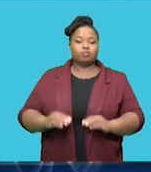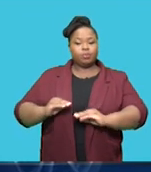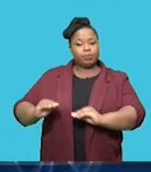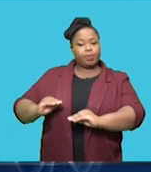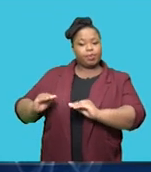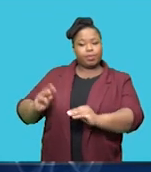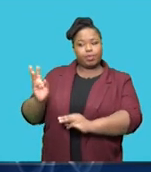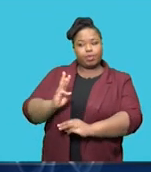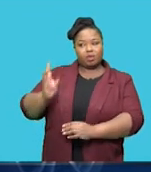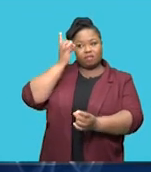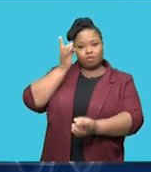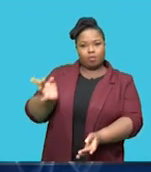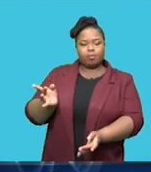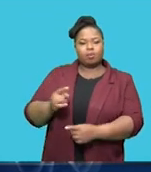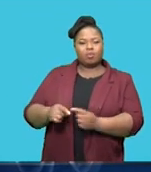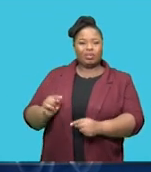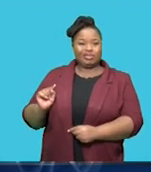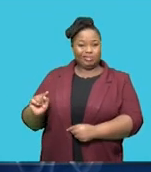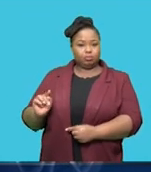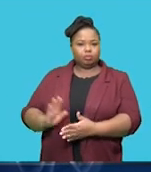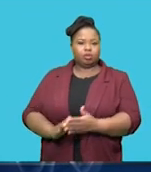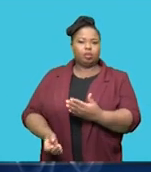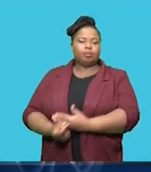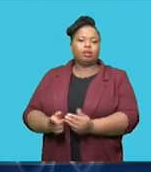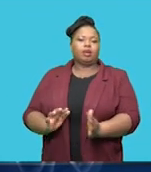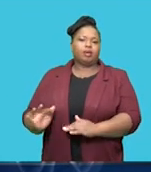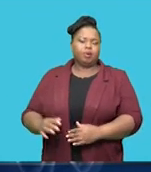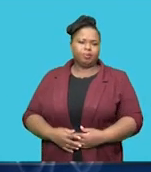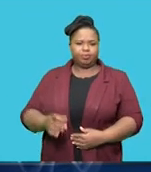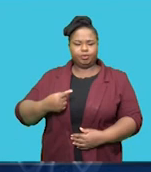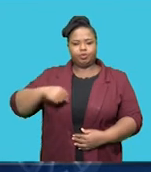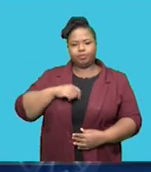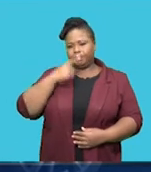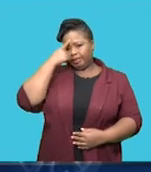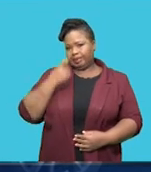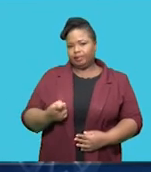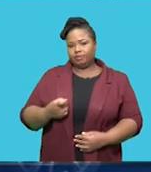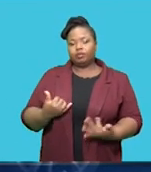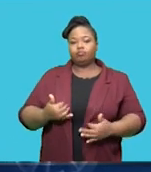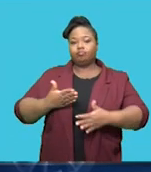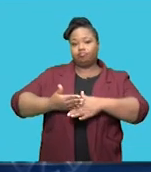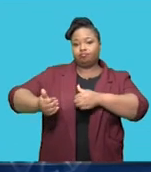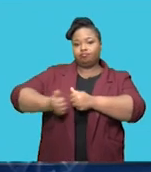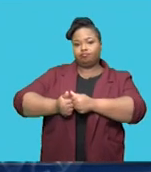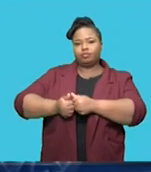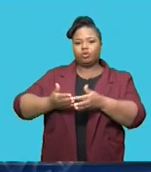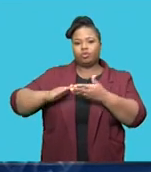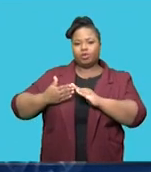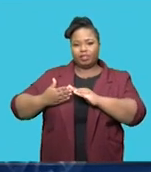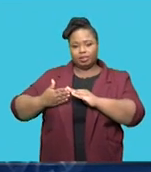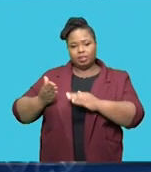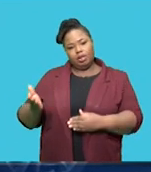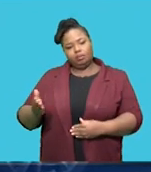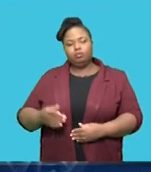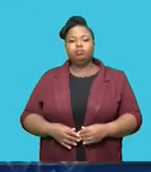them and warn them about these causes. We believe that working together with the communities,